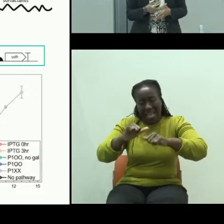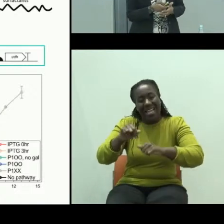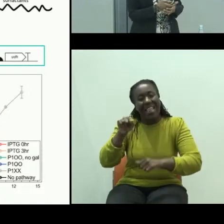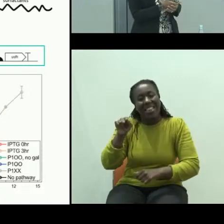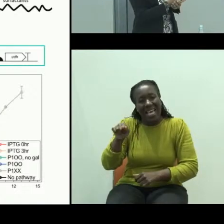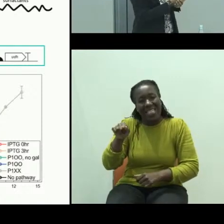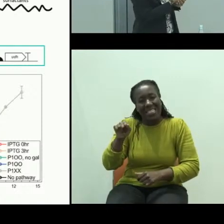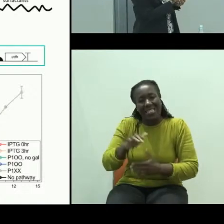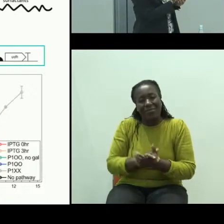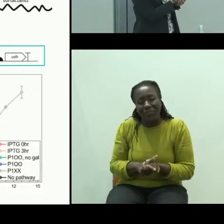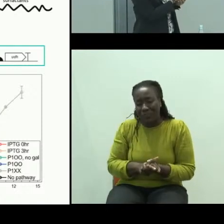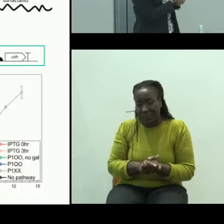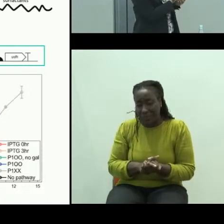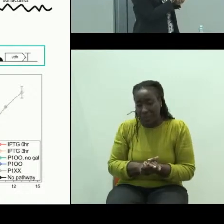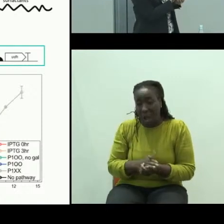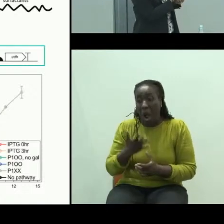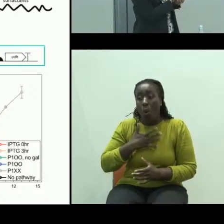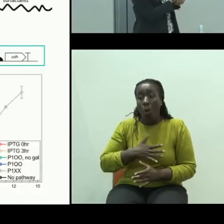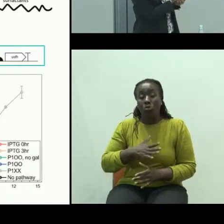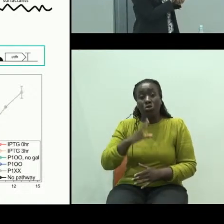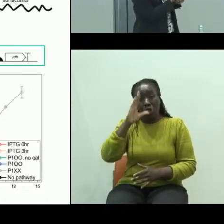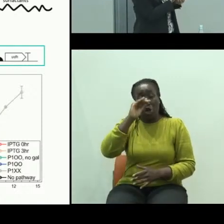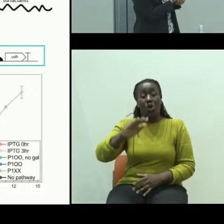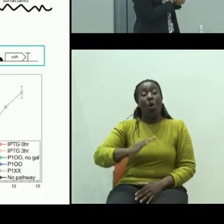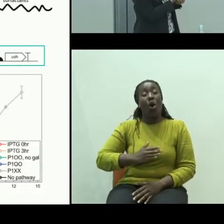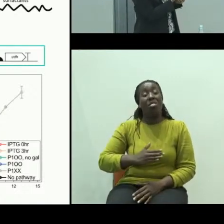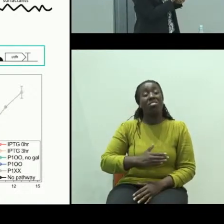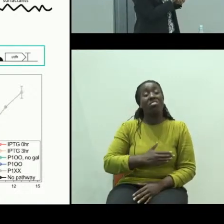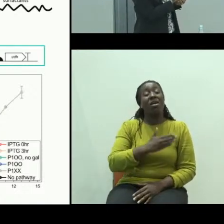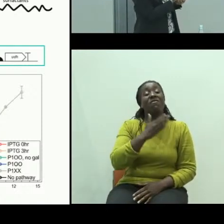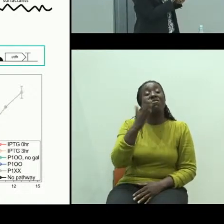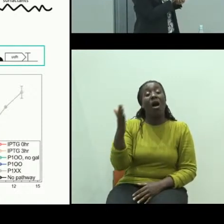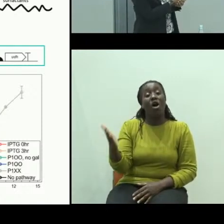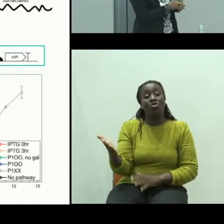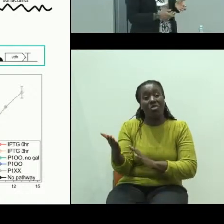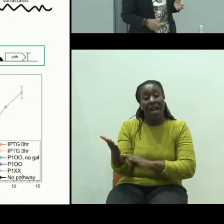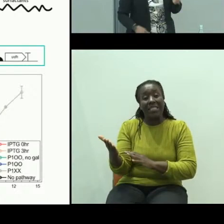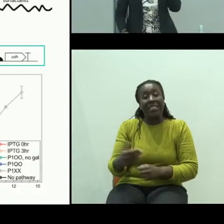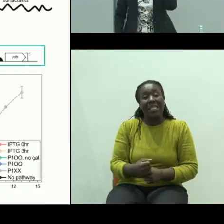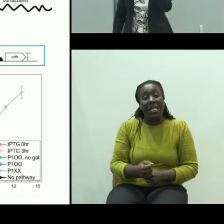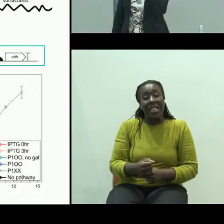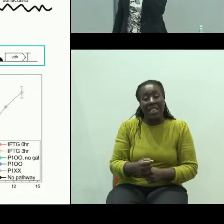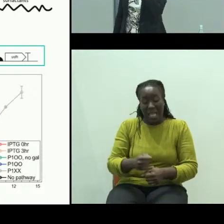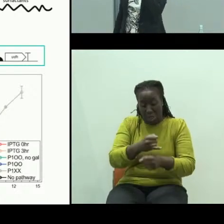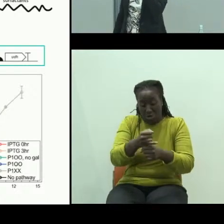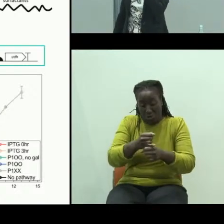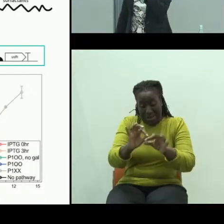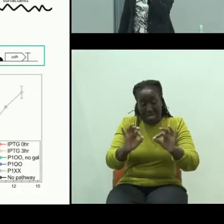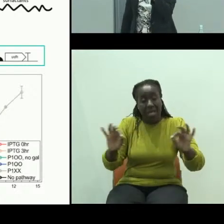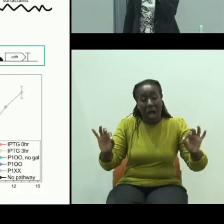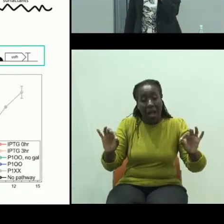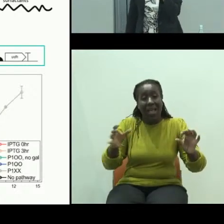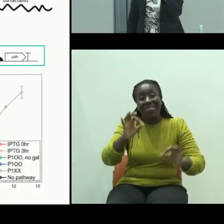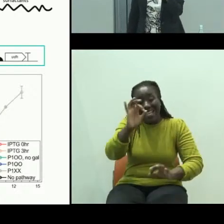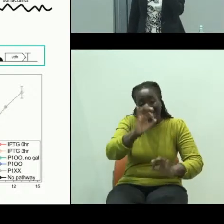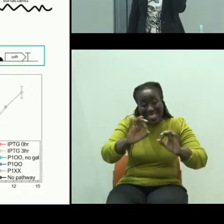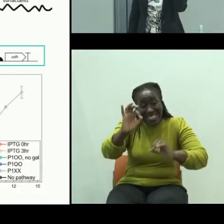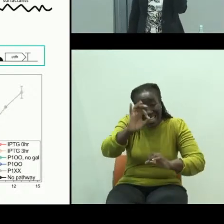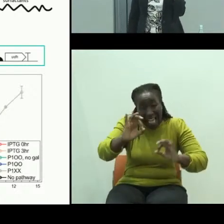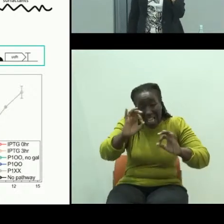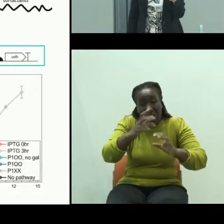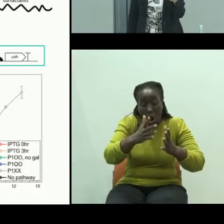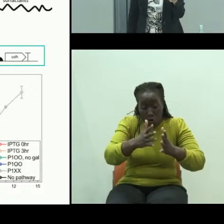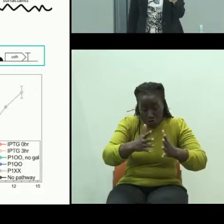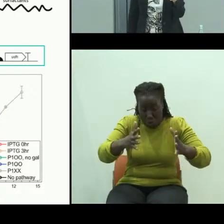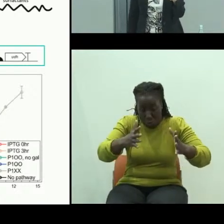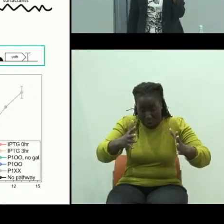interest. And I want to point out on the far right, this gray line. That gray line is the cells growing if we're